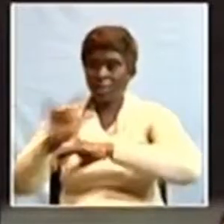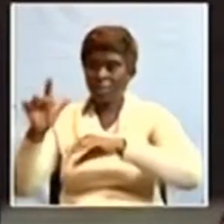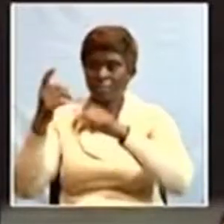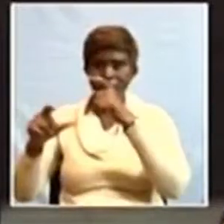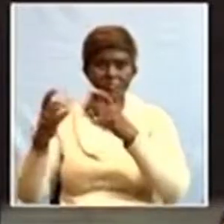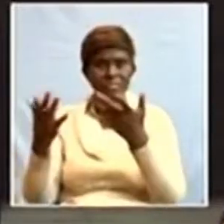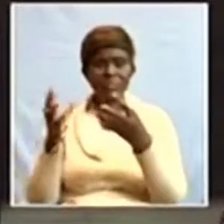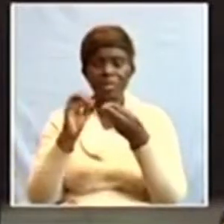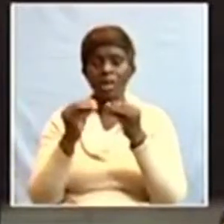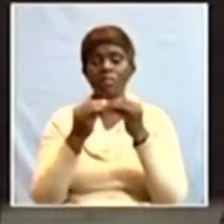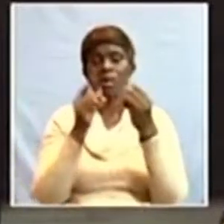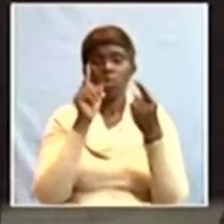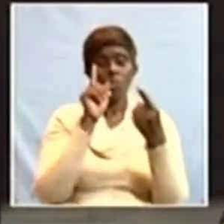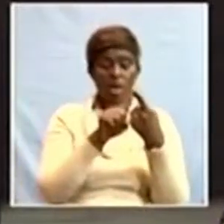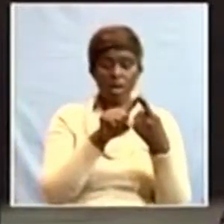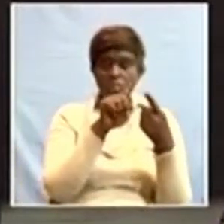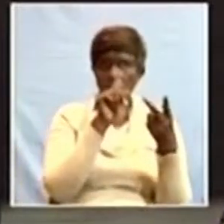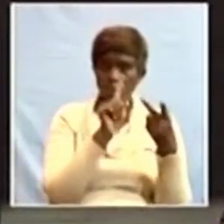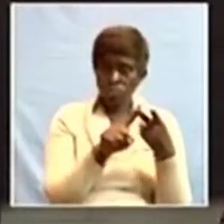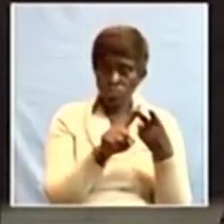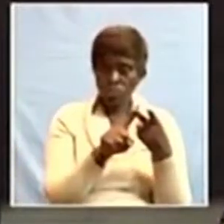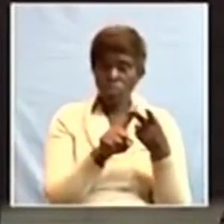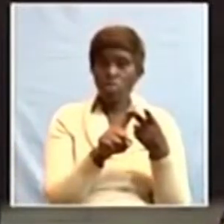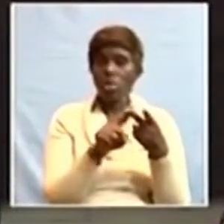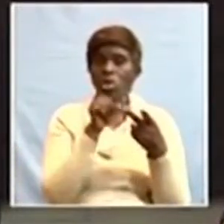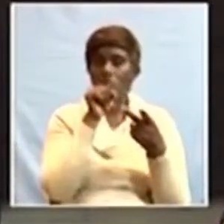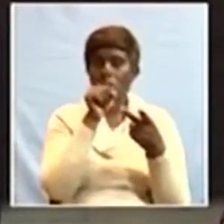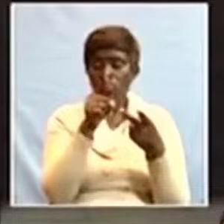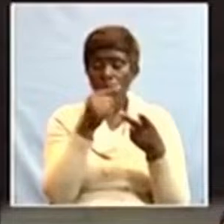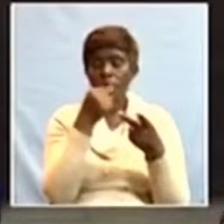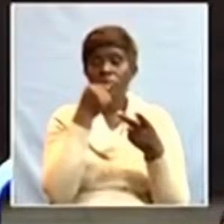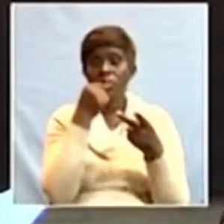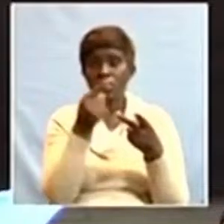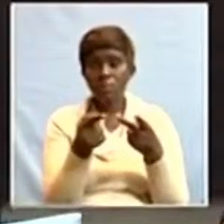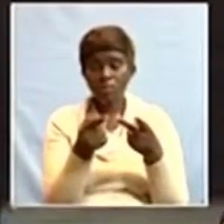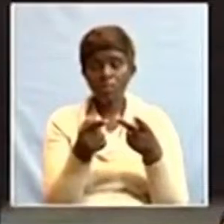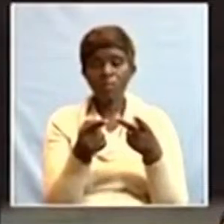That's number one. Number two, you have indicated that